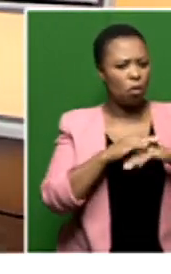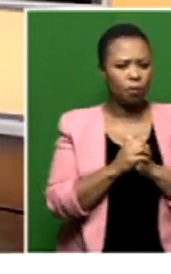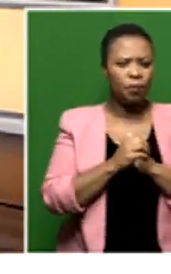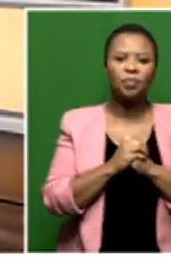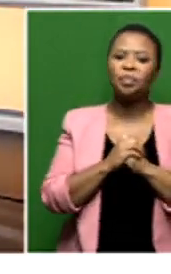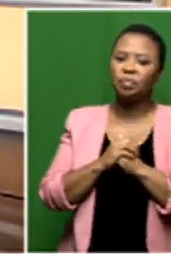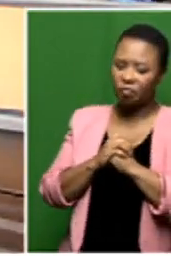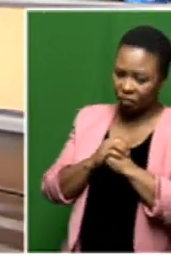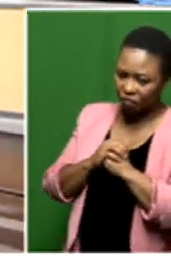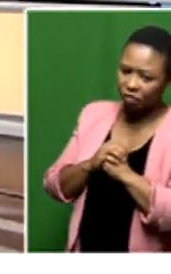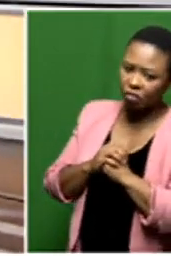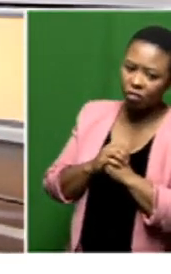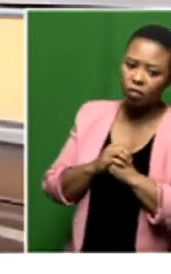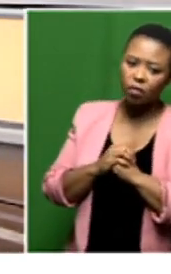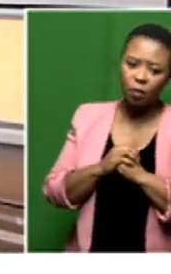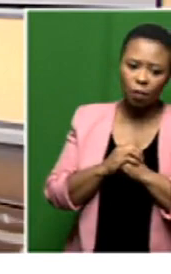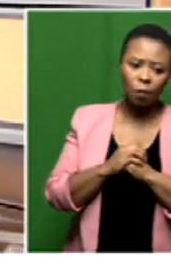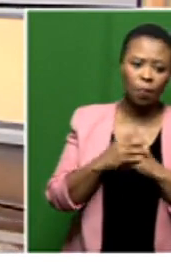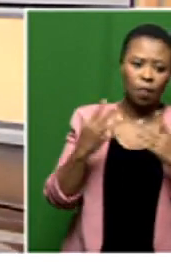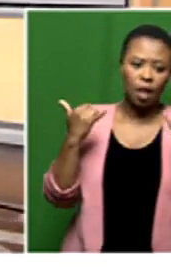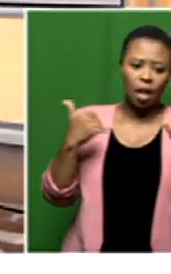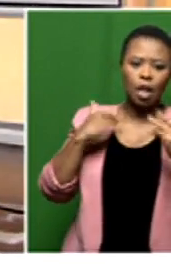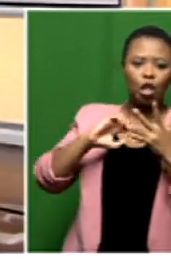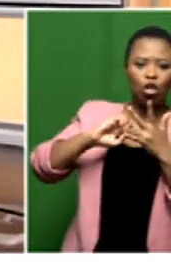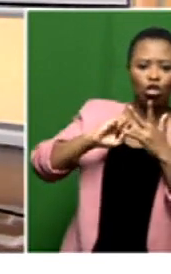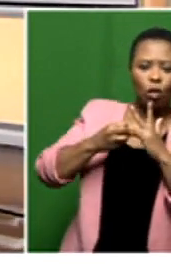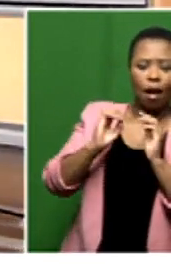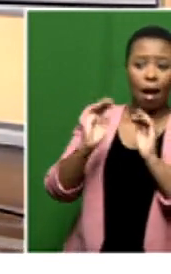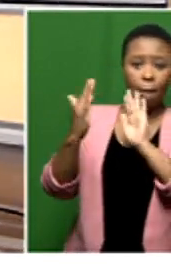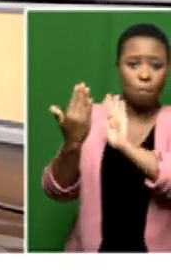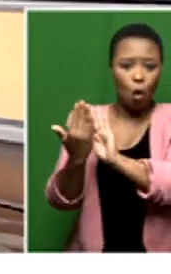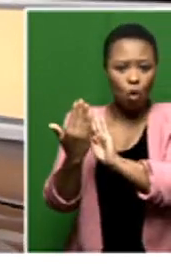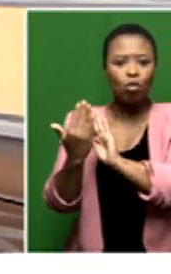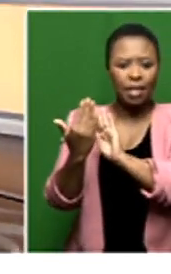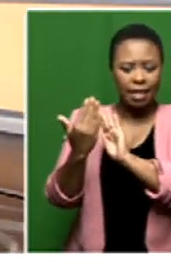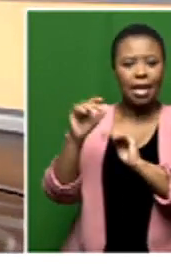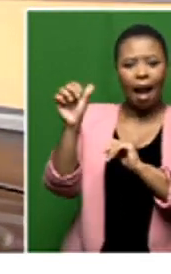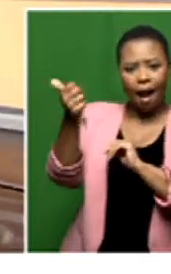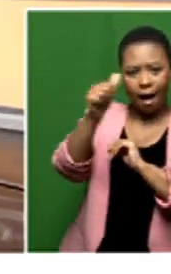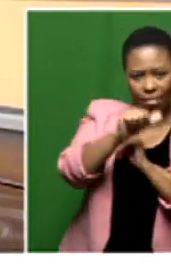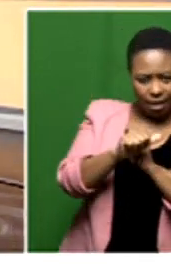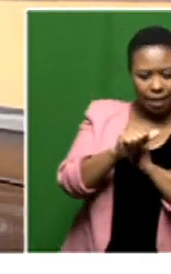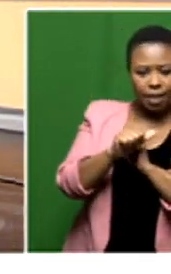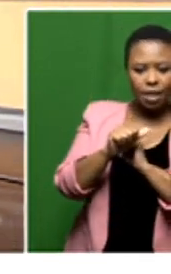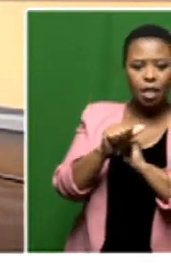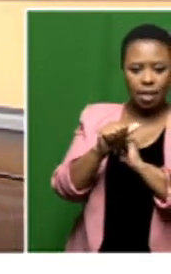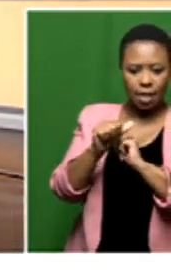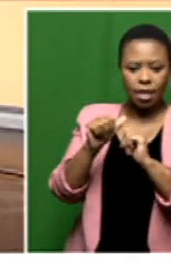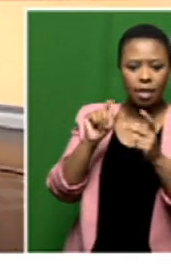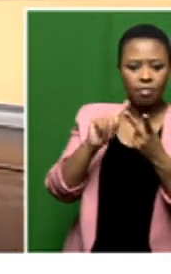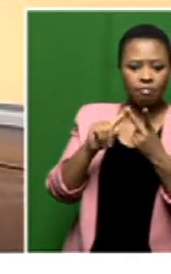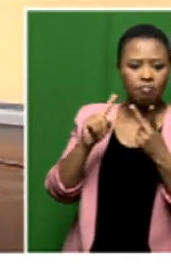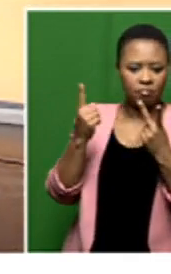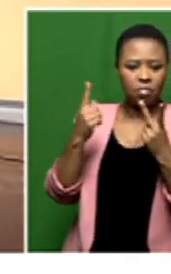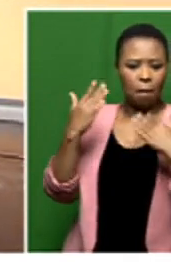Yes, as I said, so we started with just 50 that I tried to approach and ask to come on board with the elephant book. But over time, as our fame